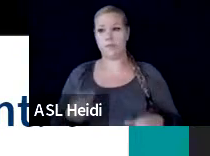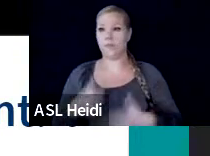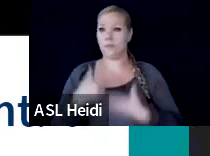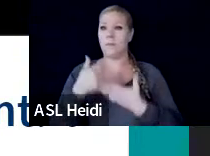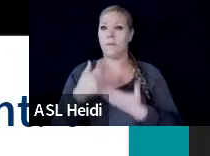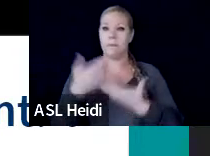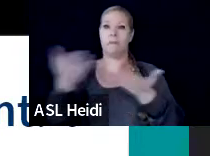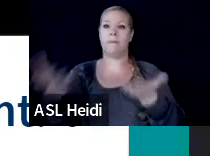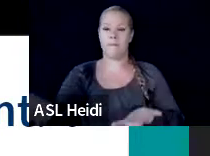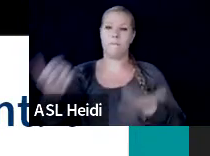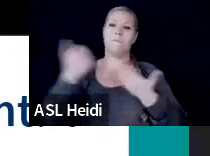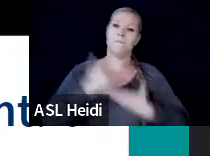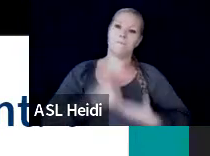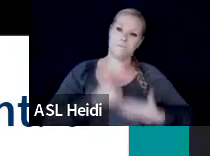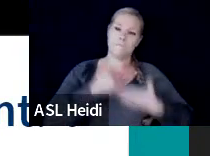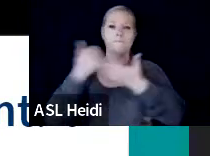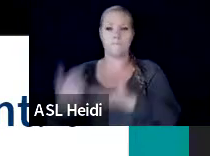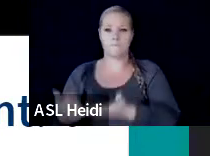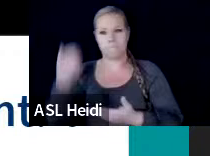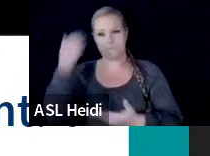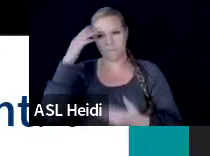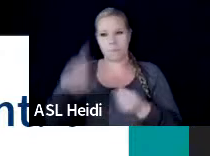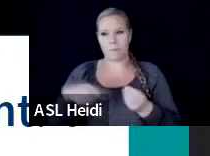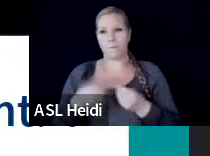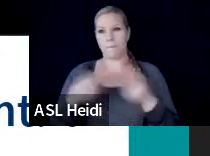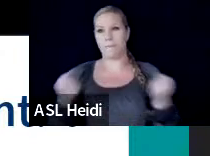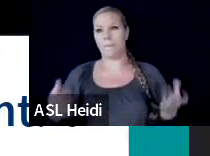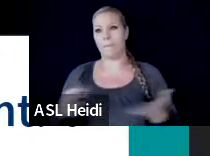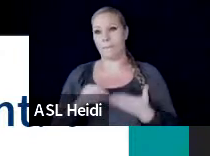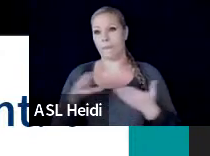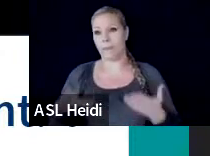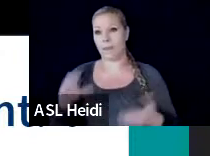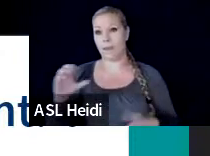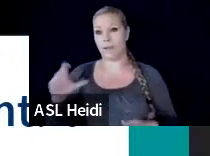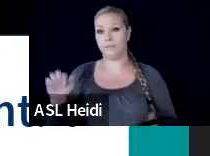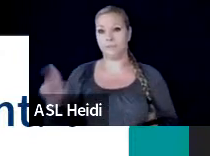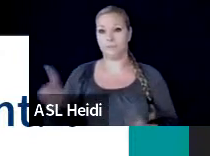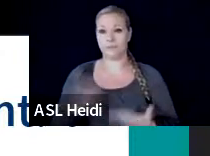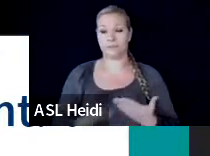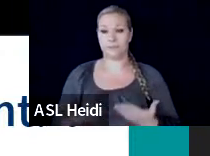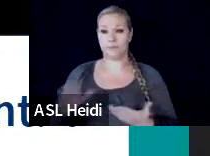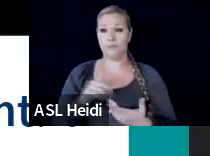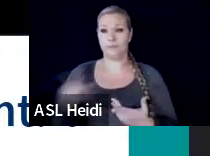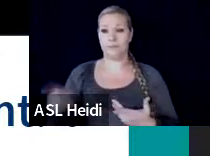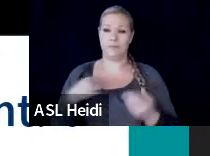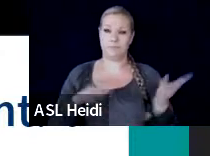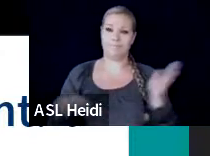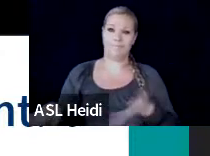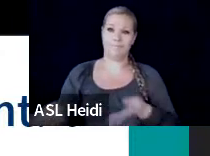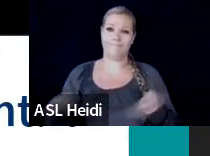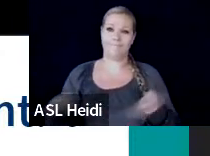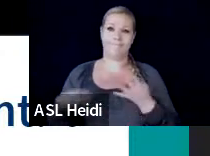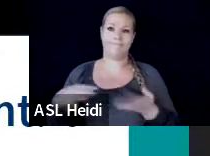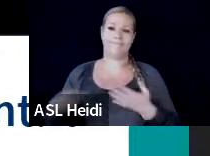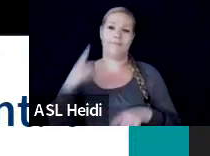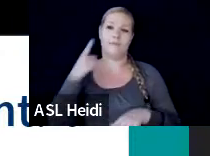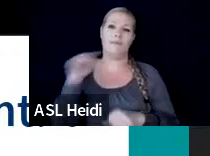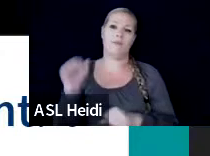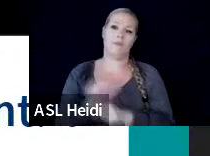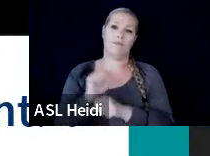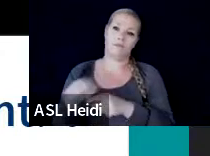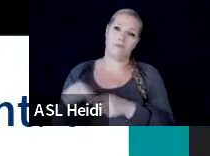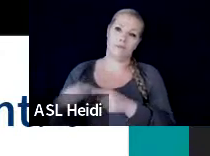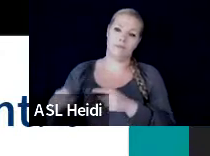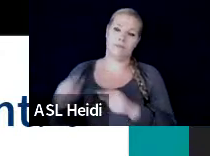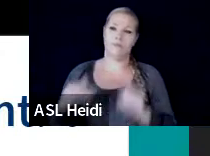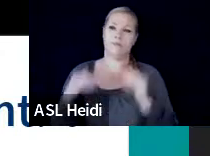about the students that Clark College is producing through the advanced manufacturing and building program. And, there is an extreme